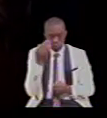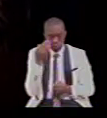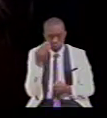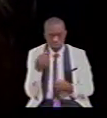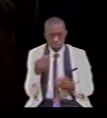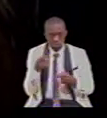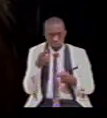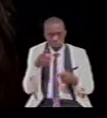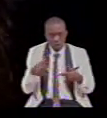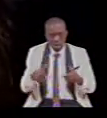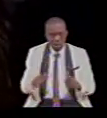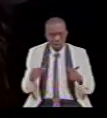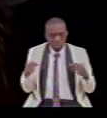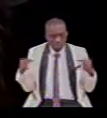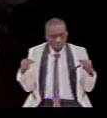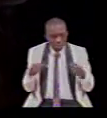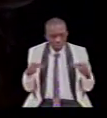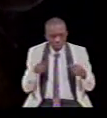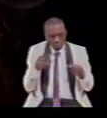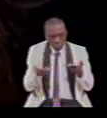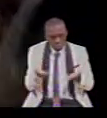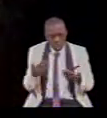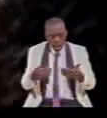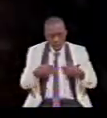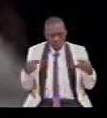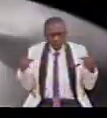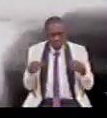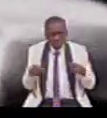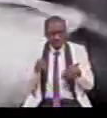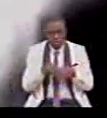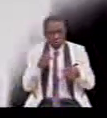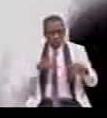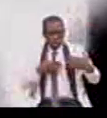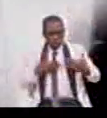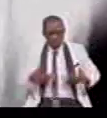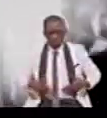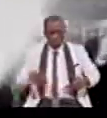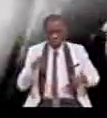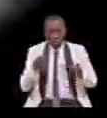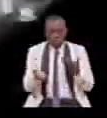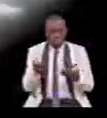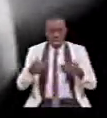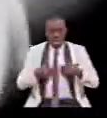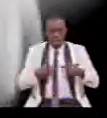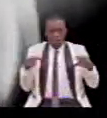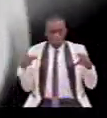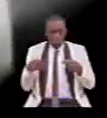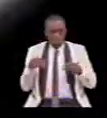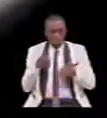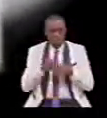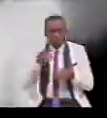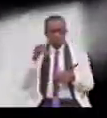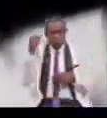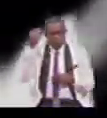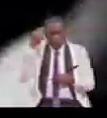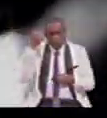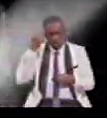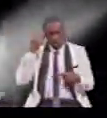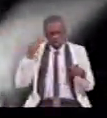pain in our body what kind of pain in our minds pain in our soul